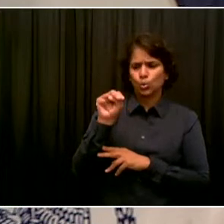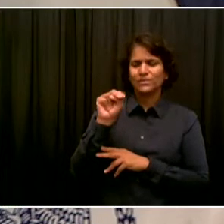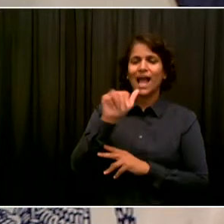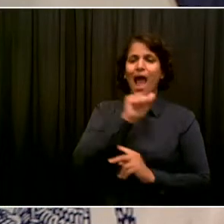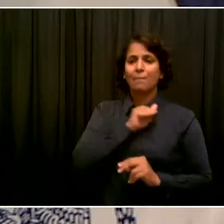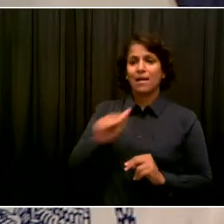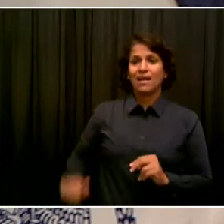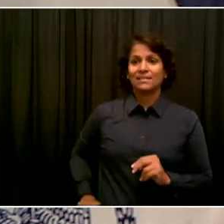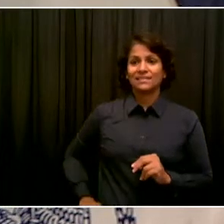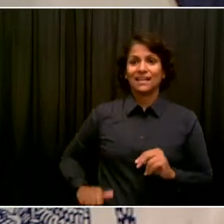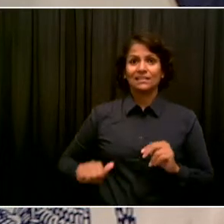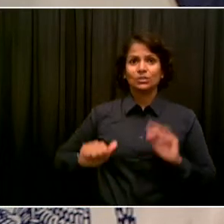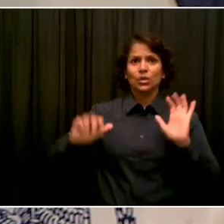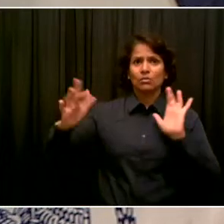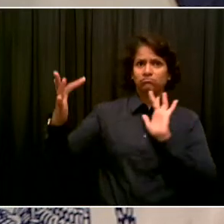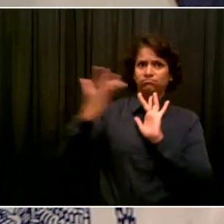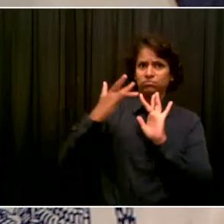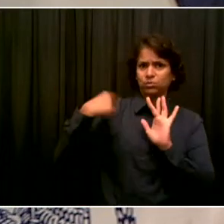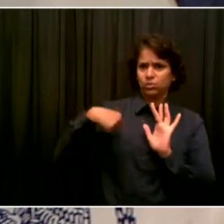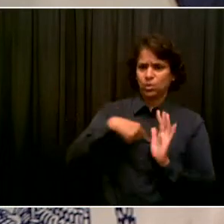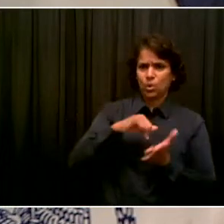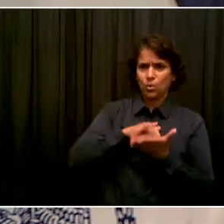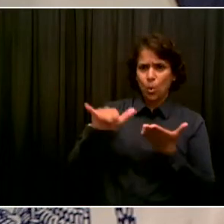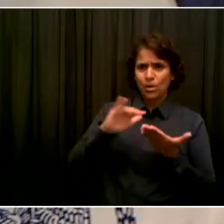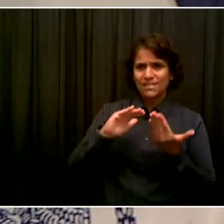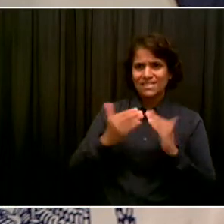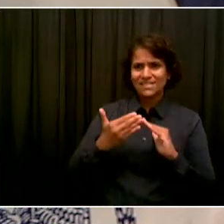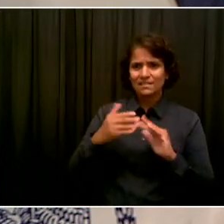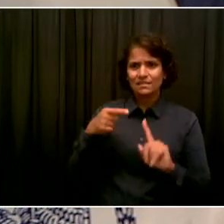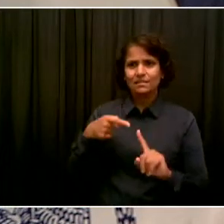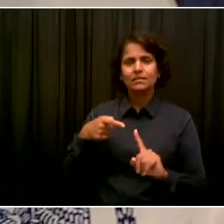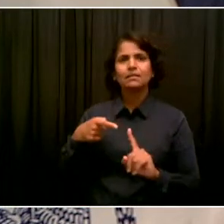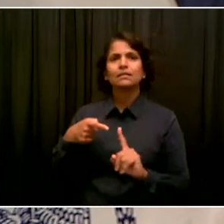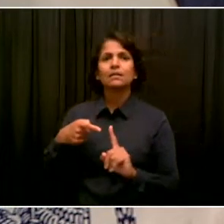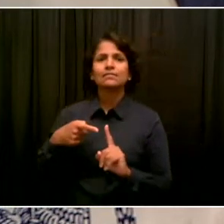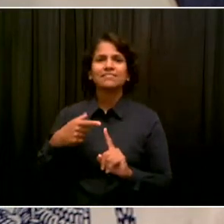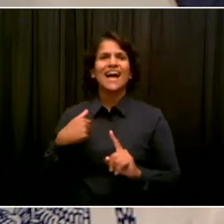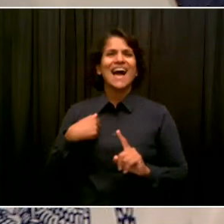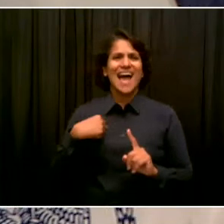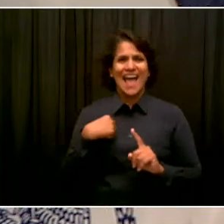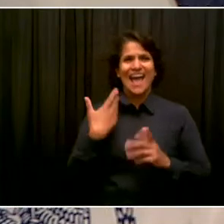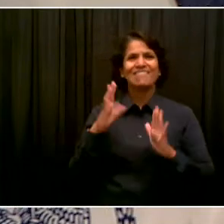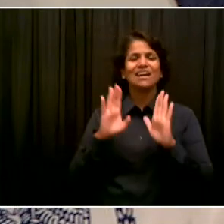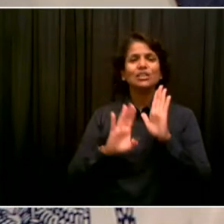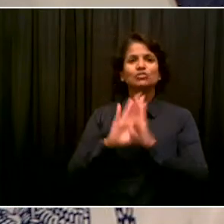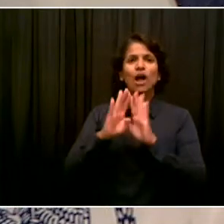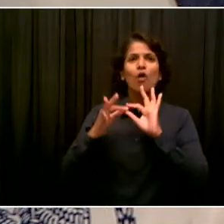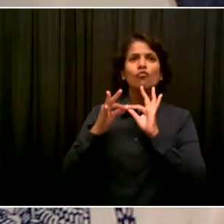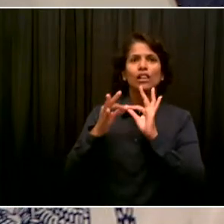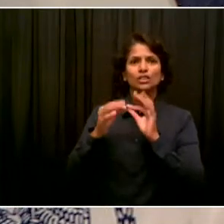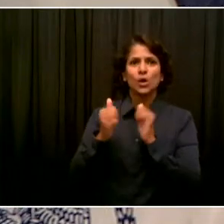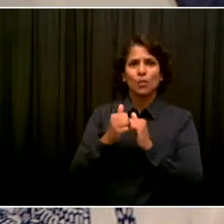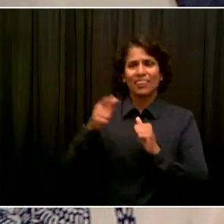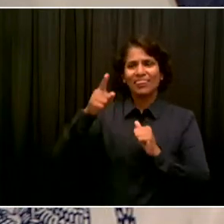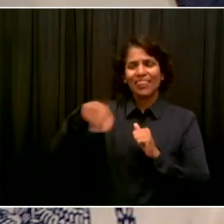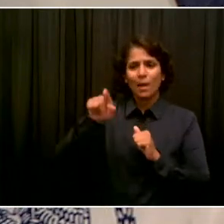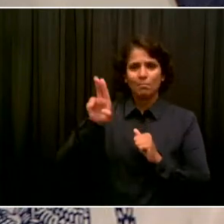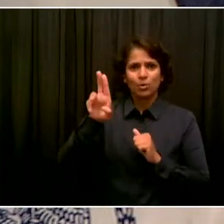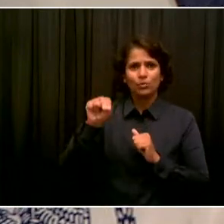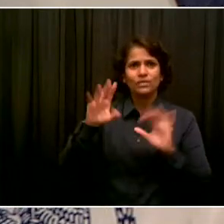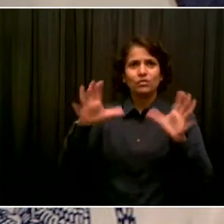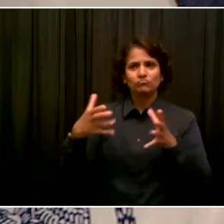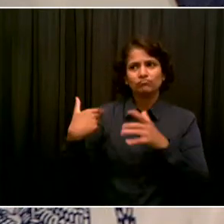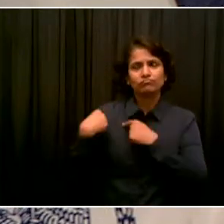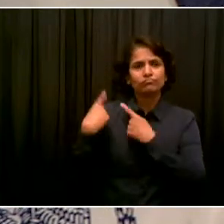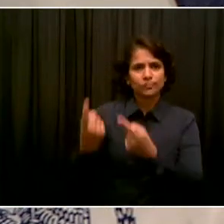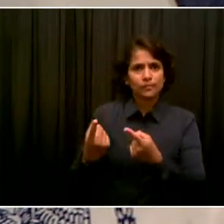had built a relationship with the Secretary General when he first came into that office, and think very, very highly of him. So I reached out to him proactively to say,